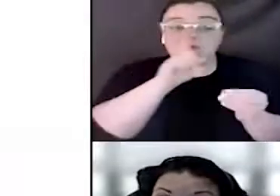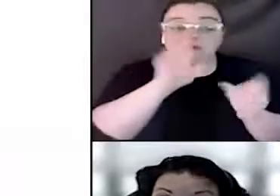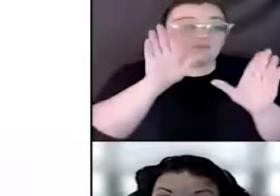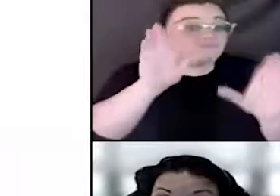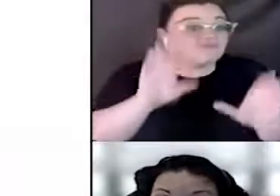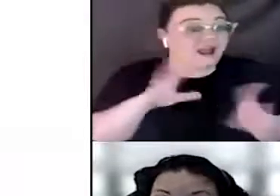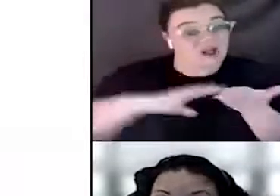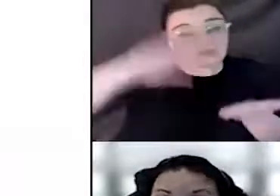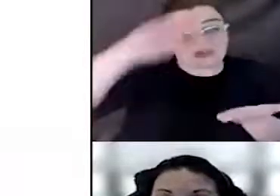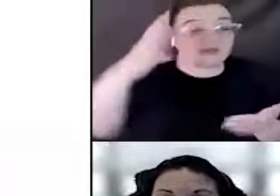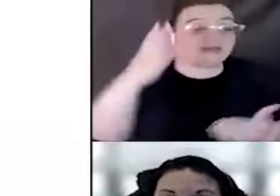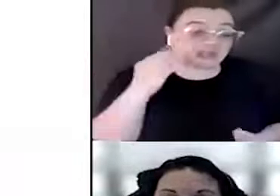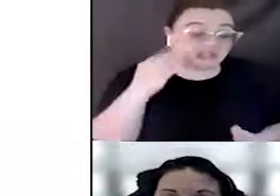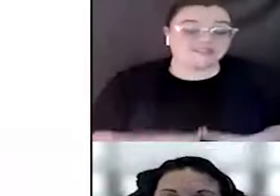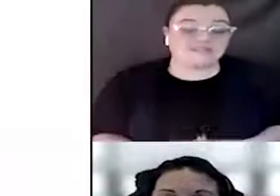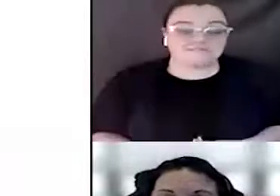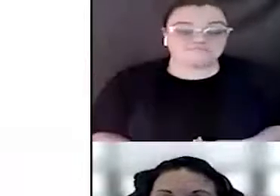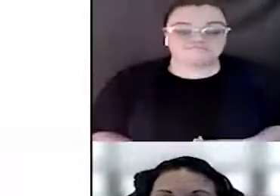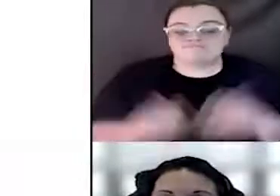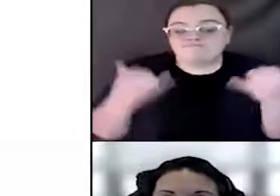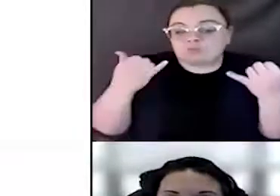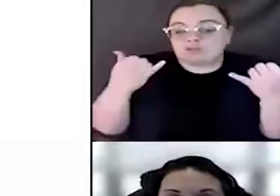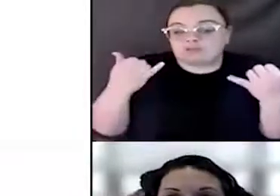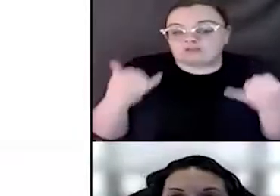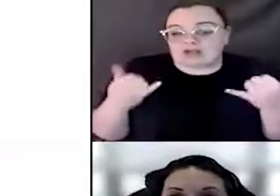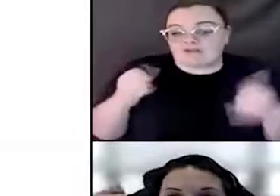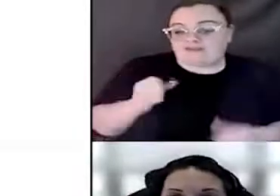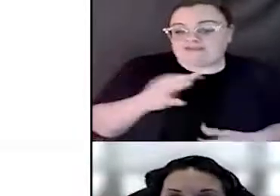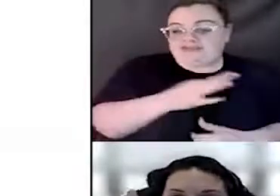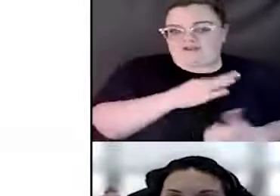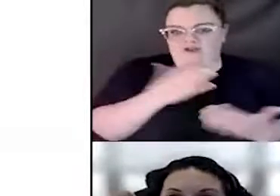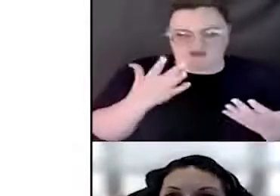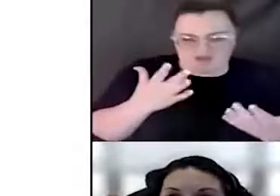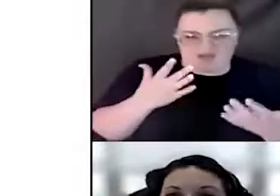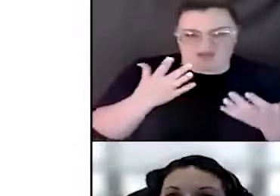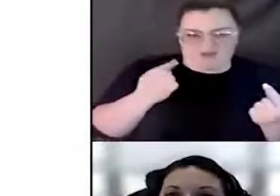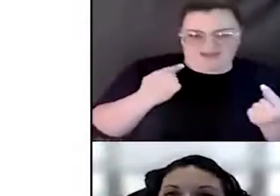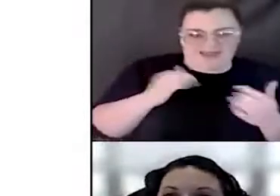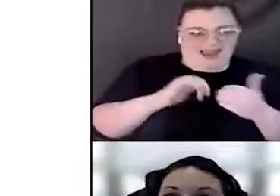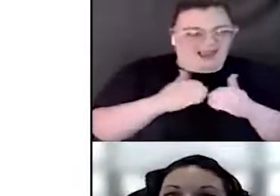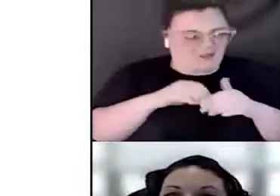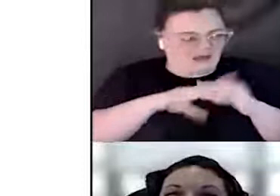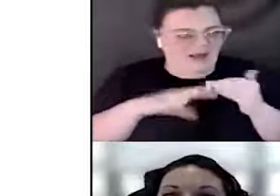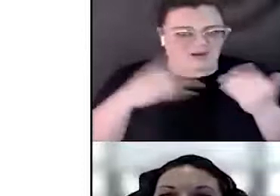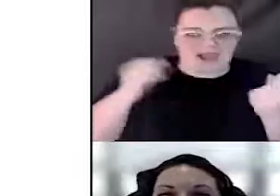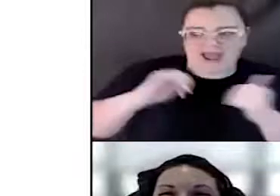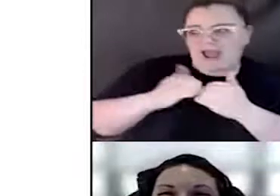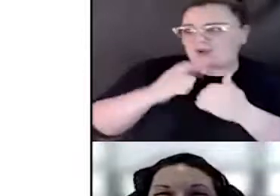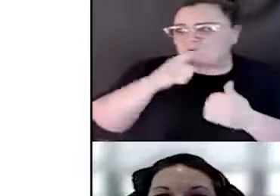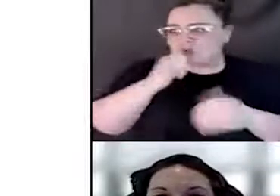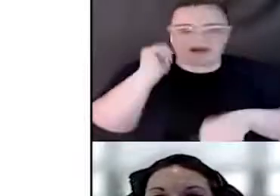learning experience. Right now, staff are just like, what? Why can't I get in? How do I get in? Who put child